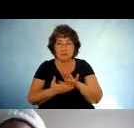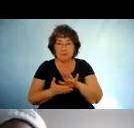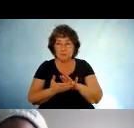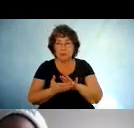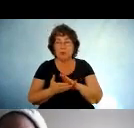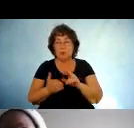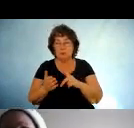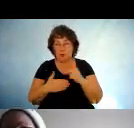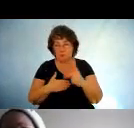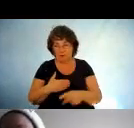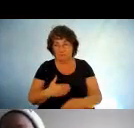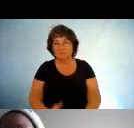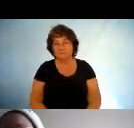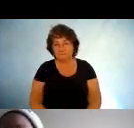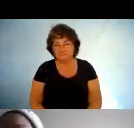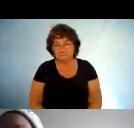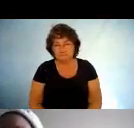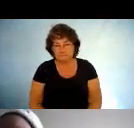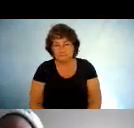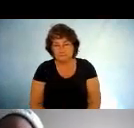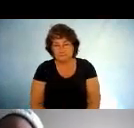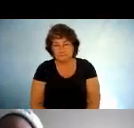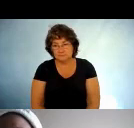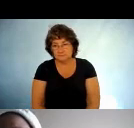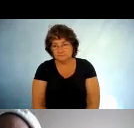public school setting. It was